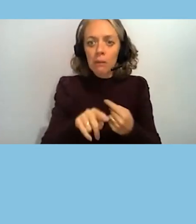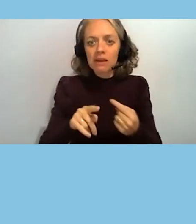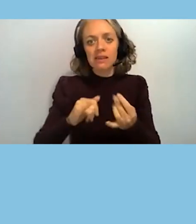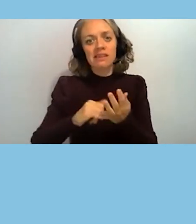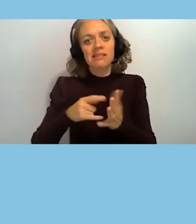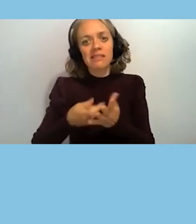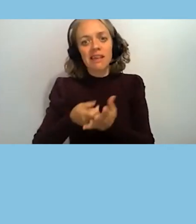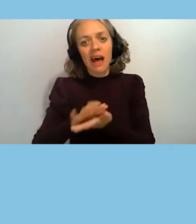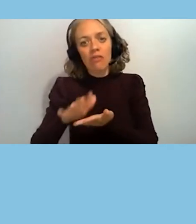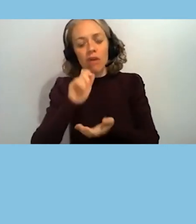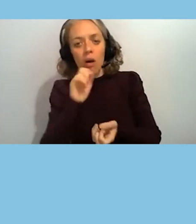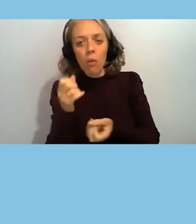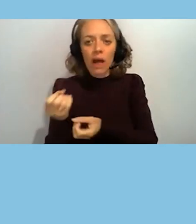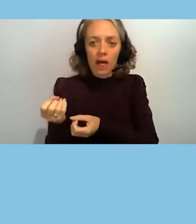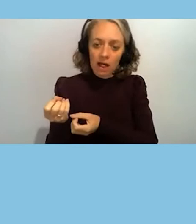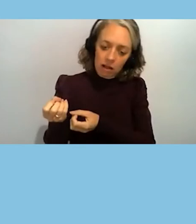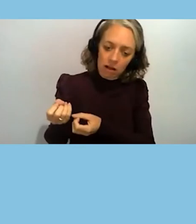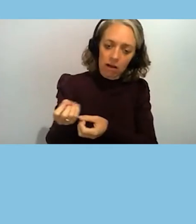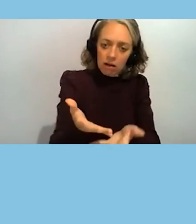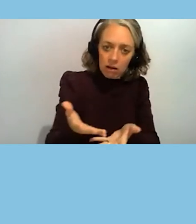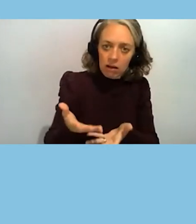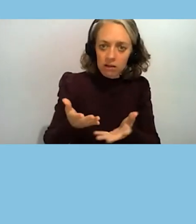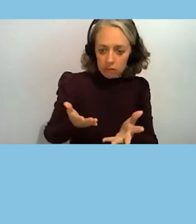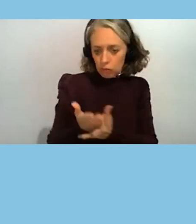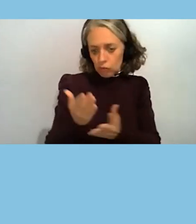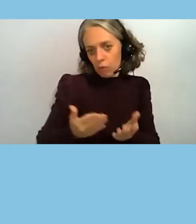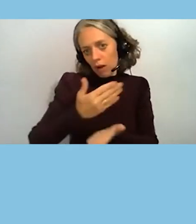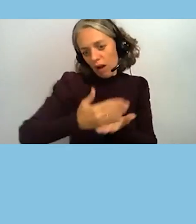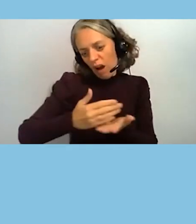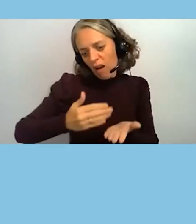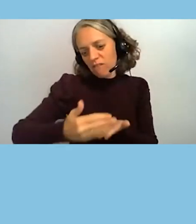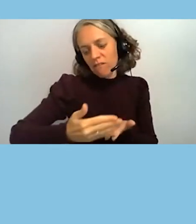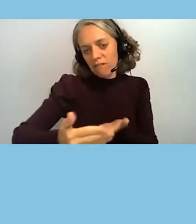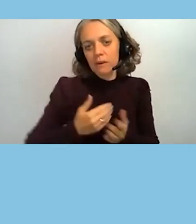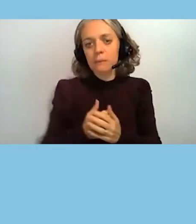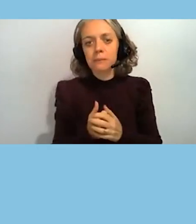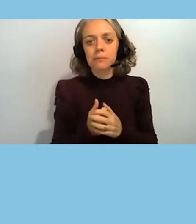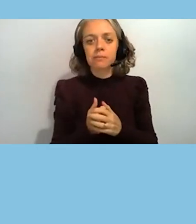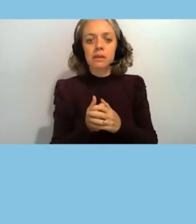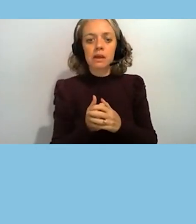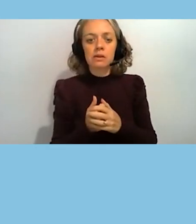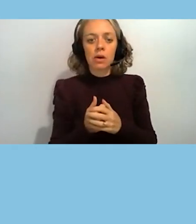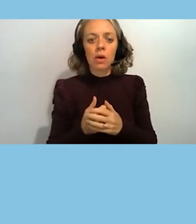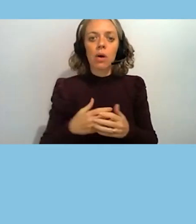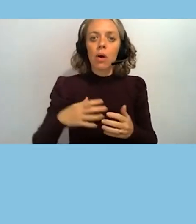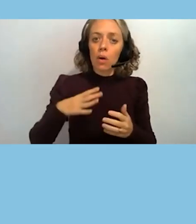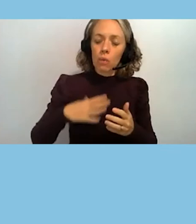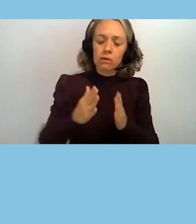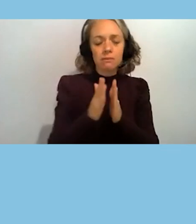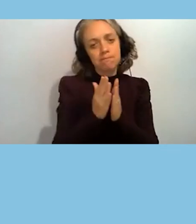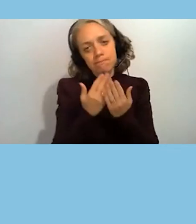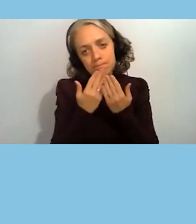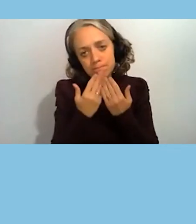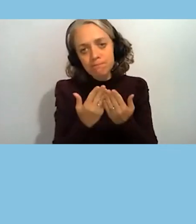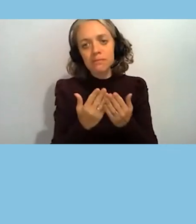share these during the discussion in the second half of the event. I just want to take this opportunity to show our gratitude to